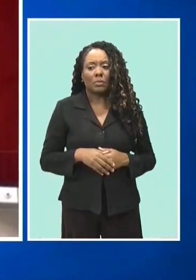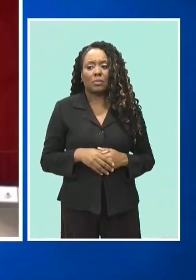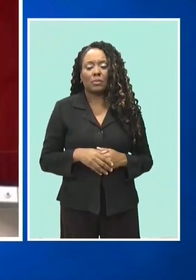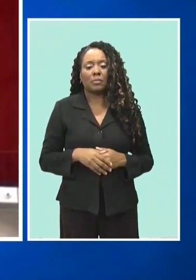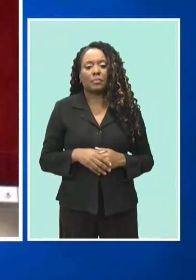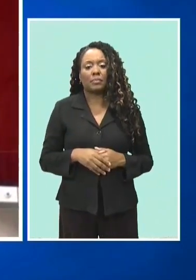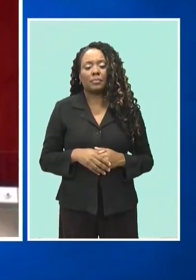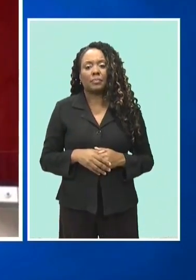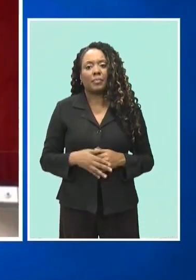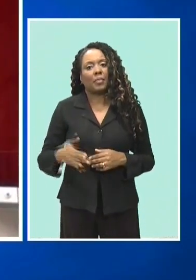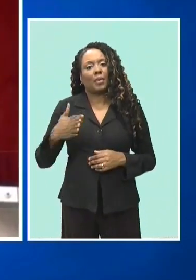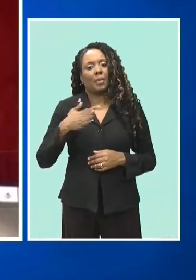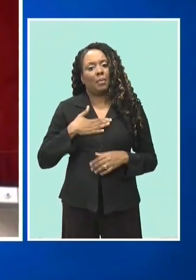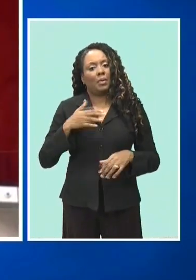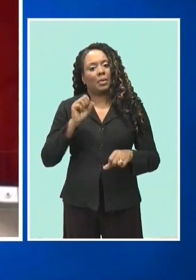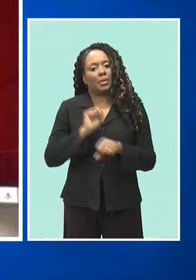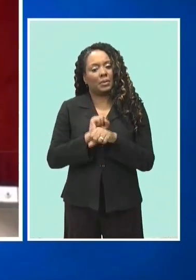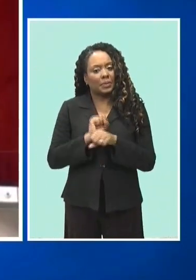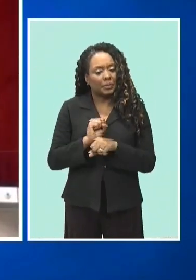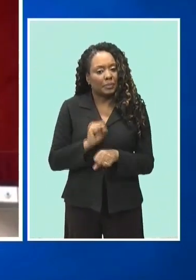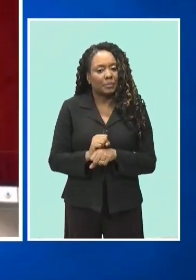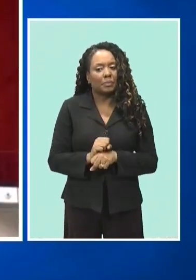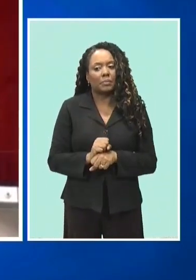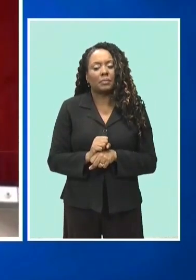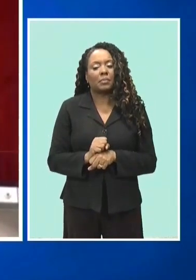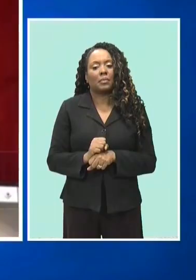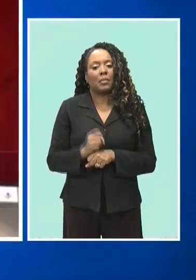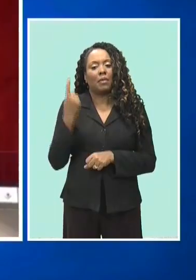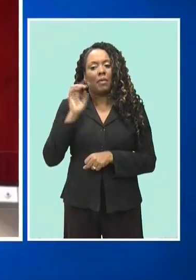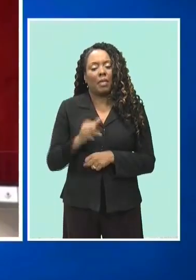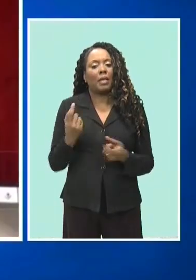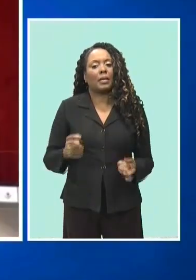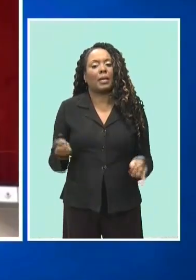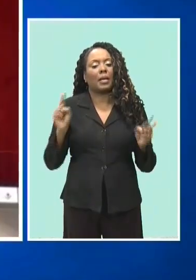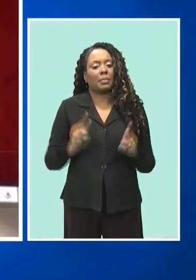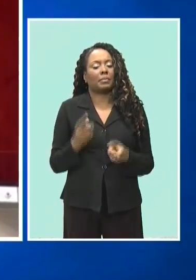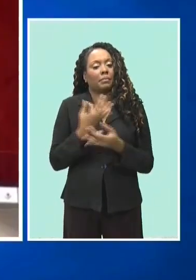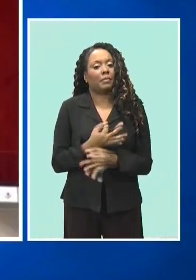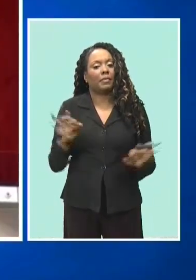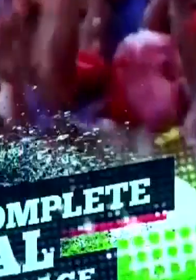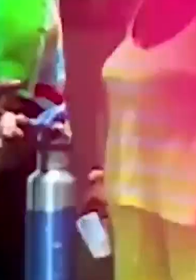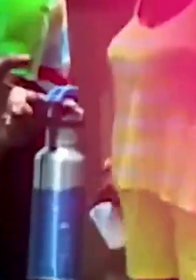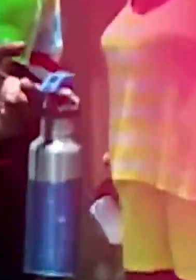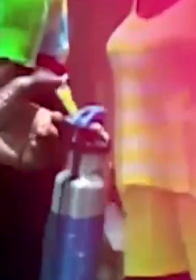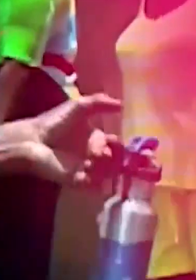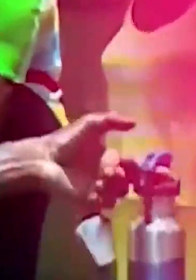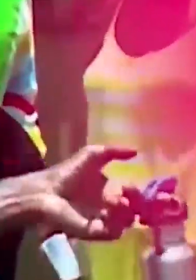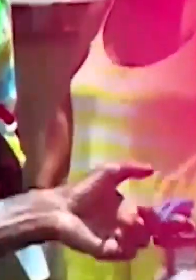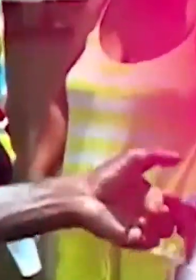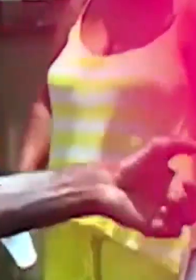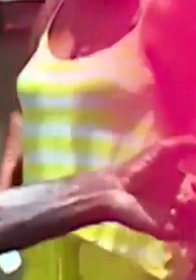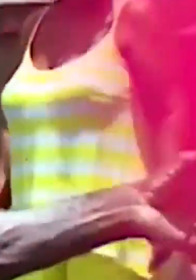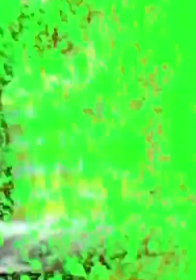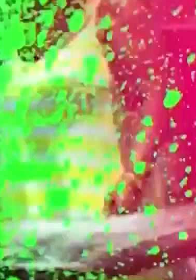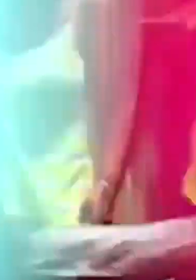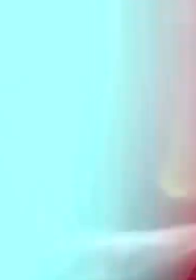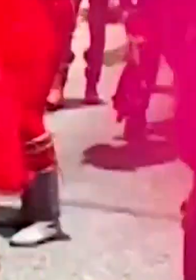It is my mission to restore that right to free education.